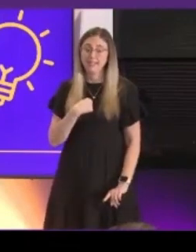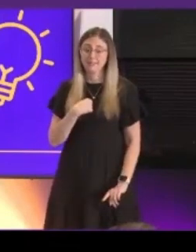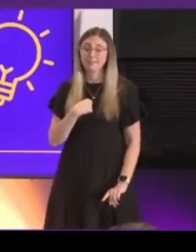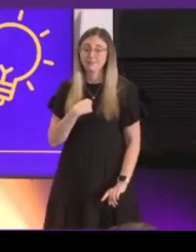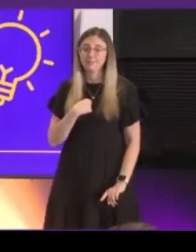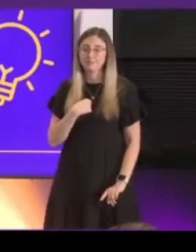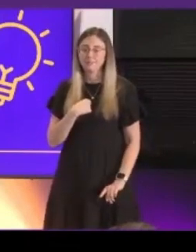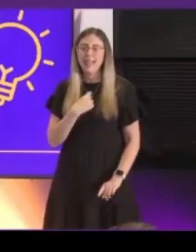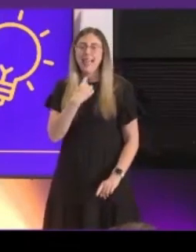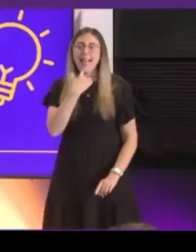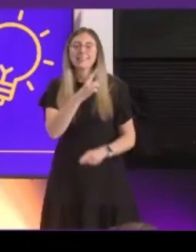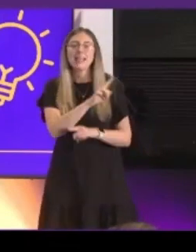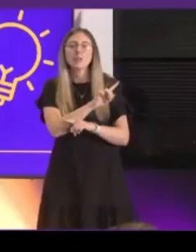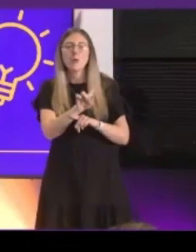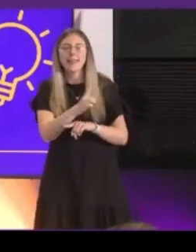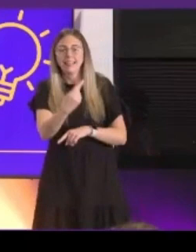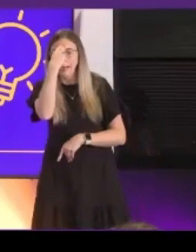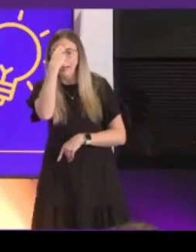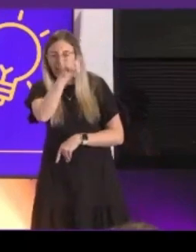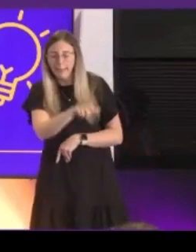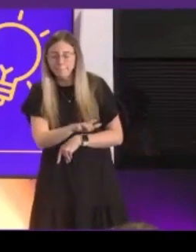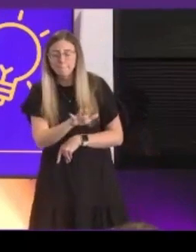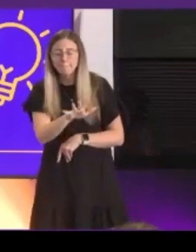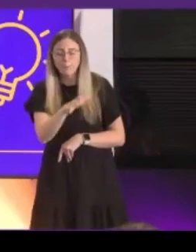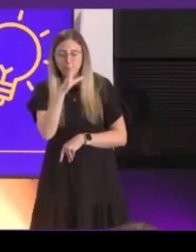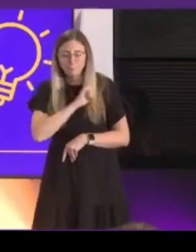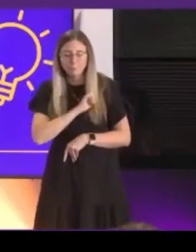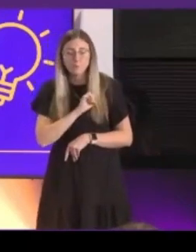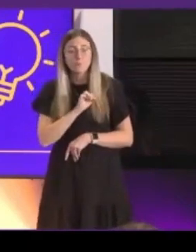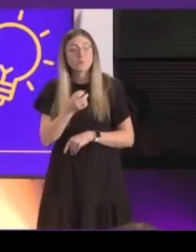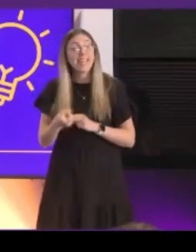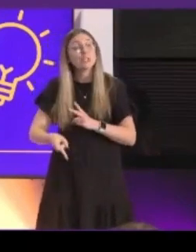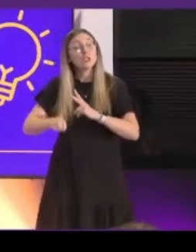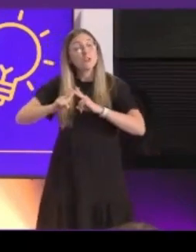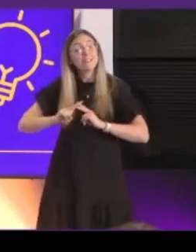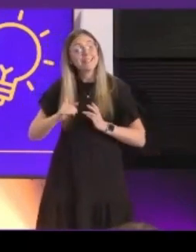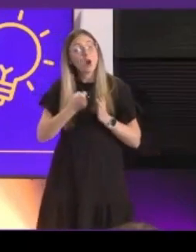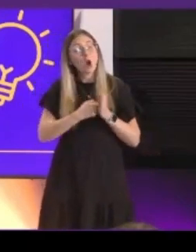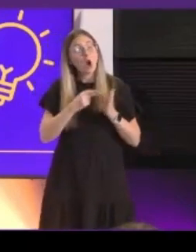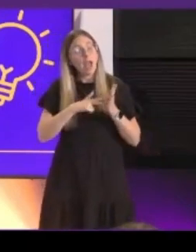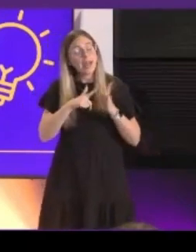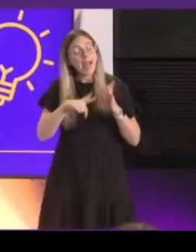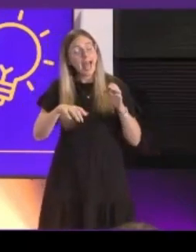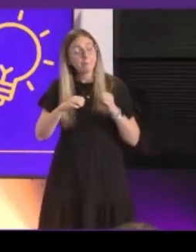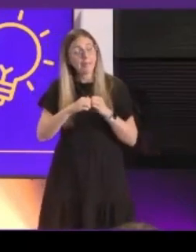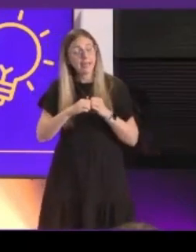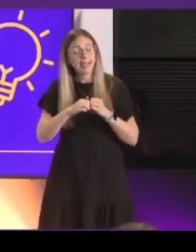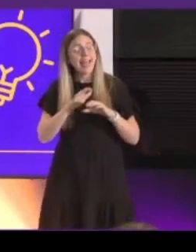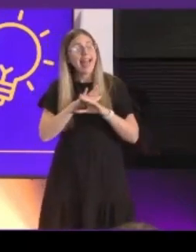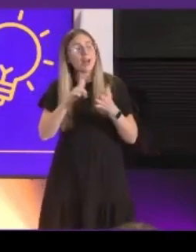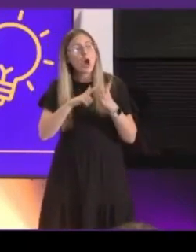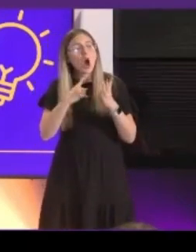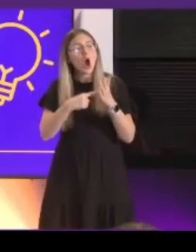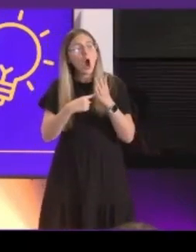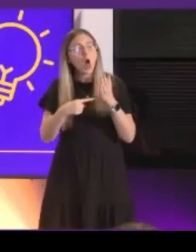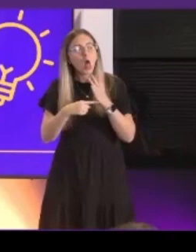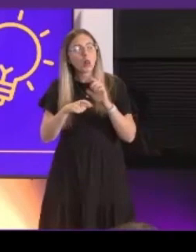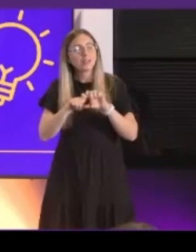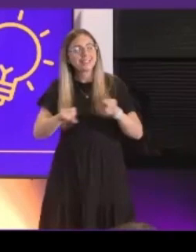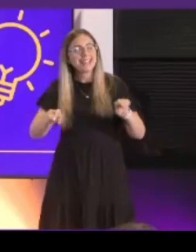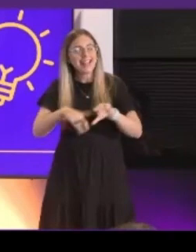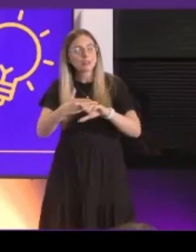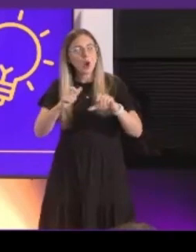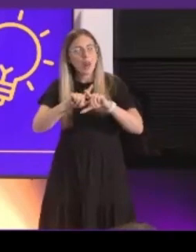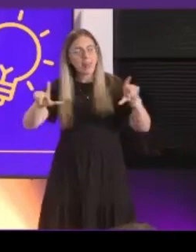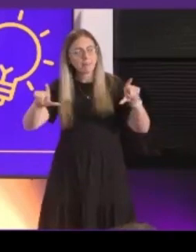you afterwards with who it is, I'm not going to name her. She visited the RNIB on World Sight Day and didn't put alt text on her image. And I was like,